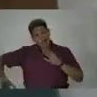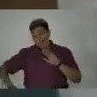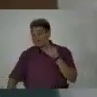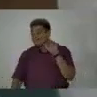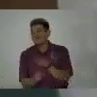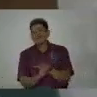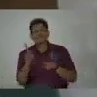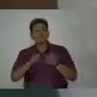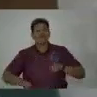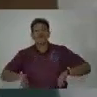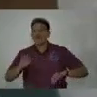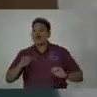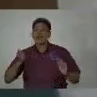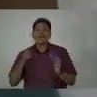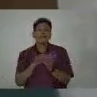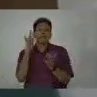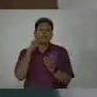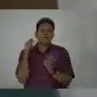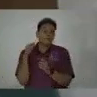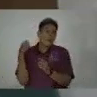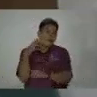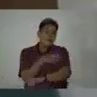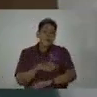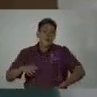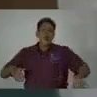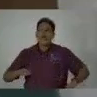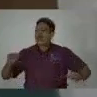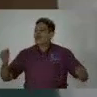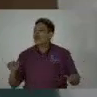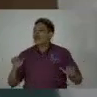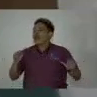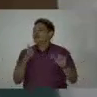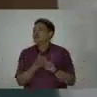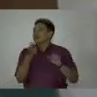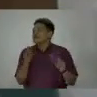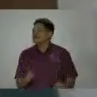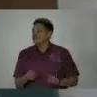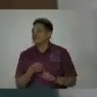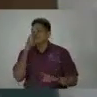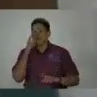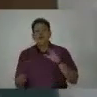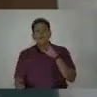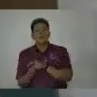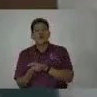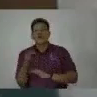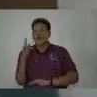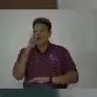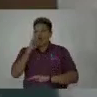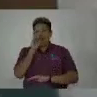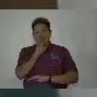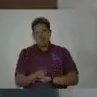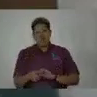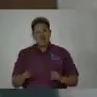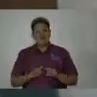not find any abuse of power. They could not find any action resulting from bribery or fraud, and